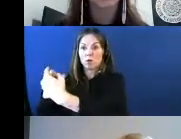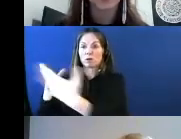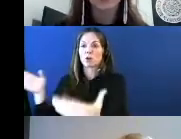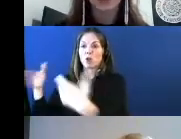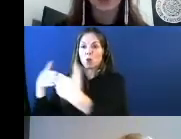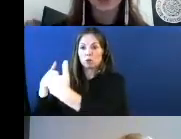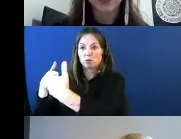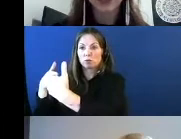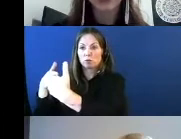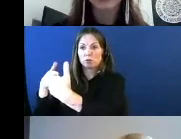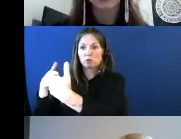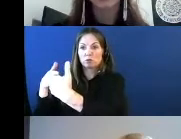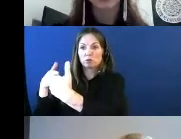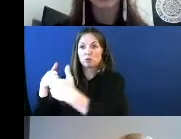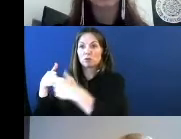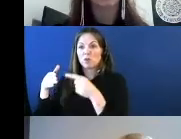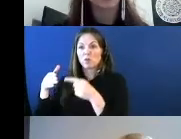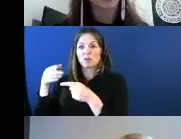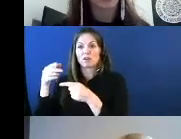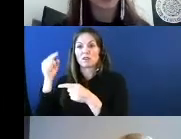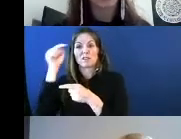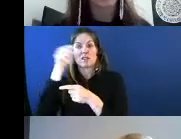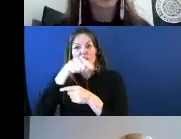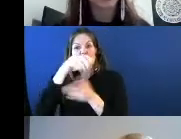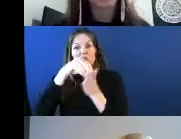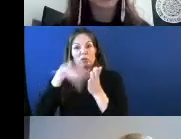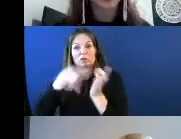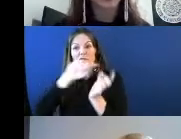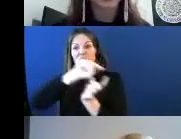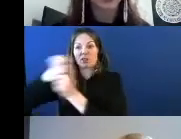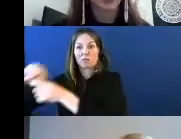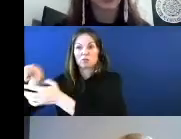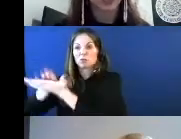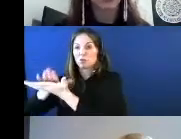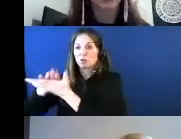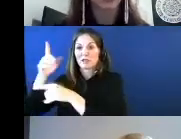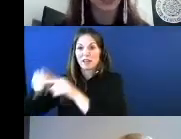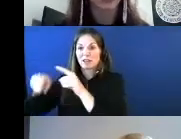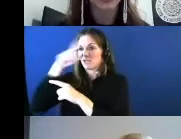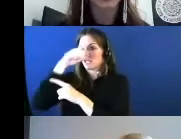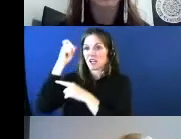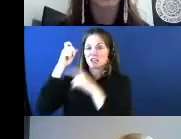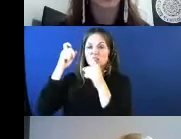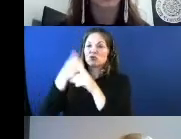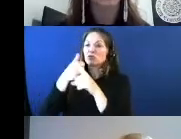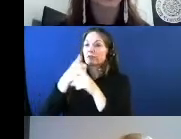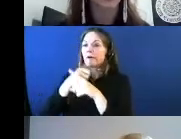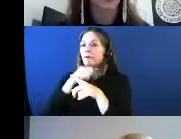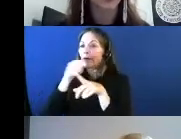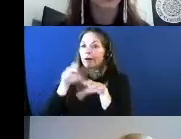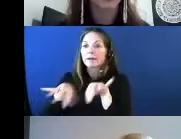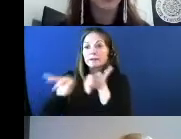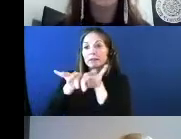our Mi'kmaq students from this reserve can no longer attend school because you're considered non-essential travelers and you can't cross